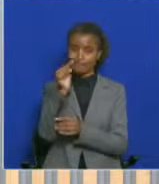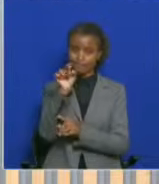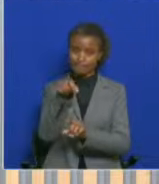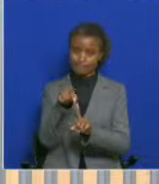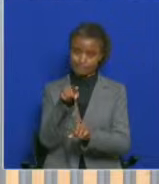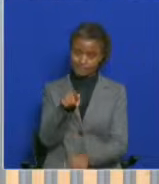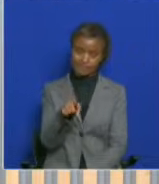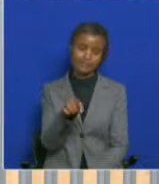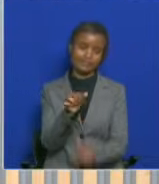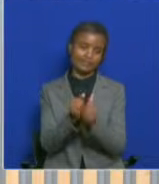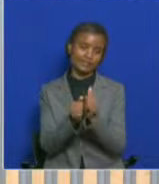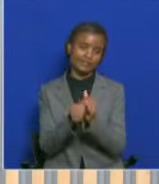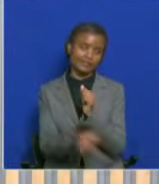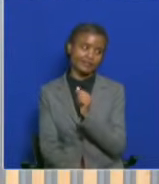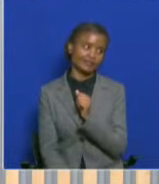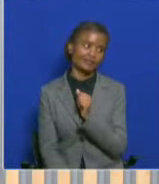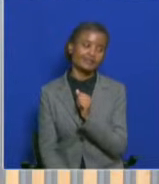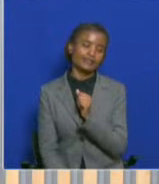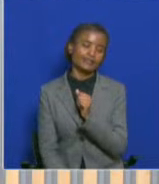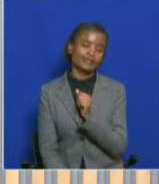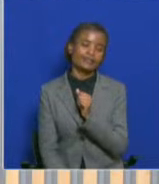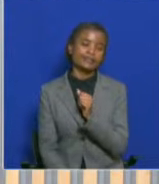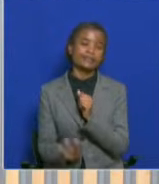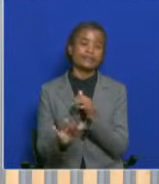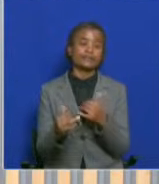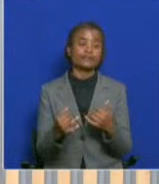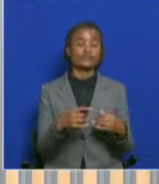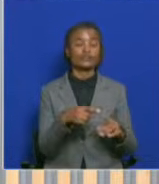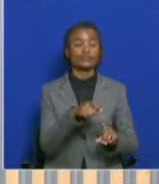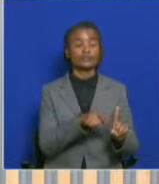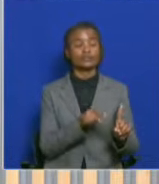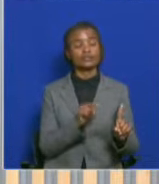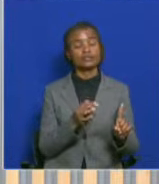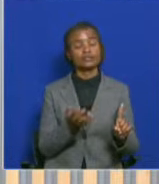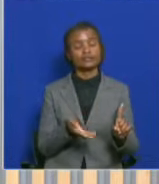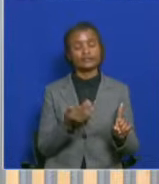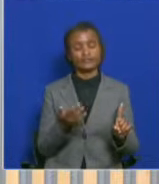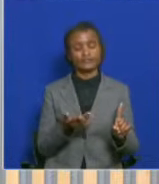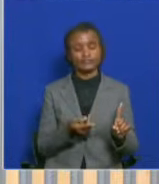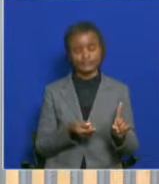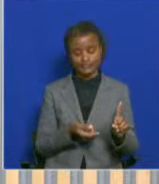you know, Chair, this was a,